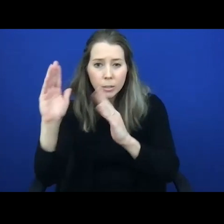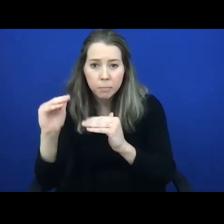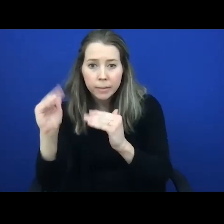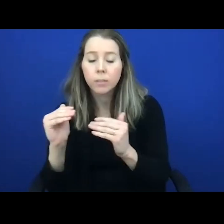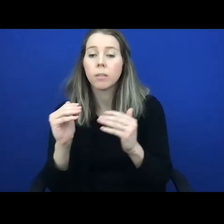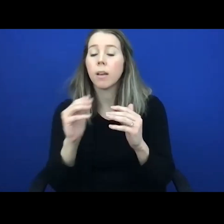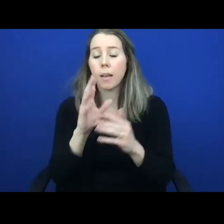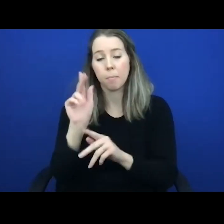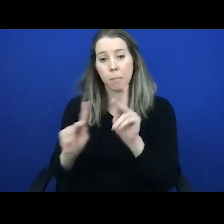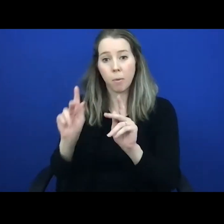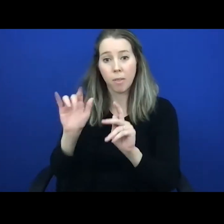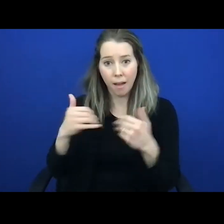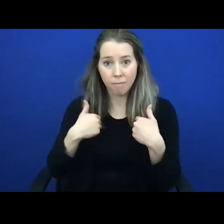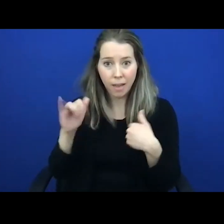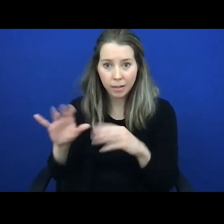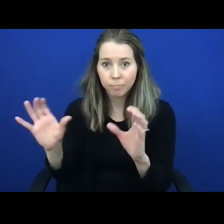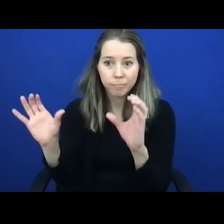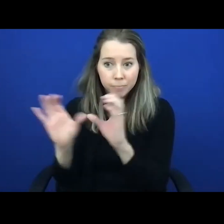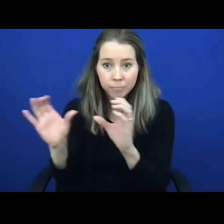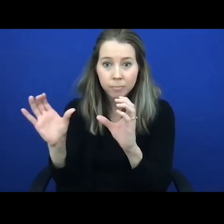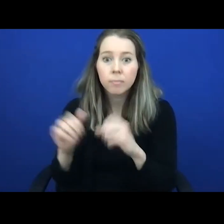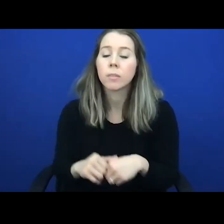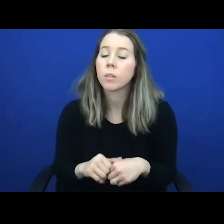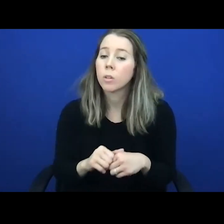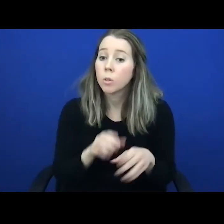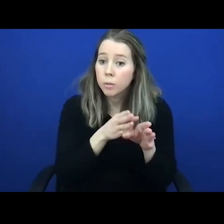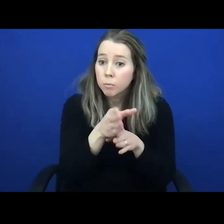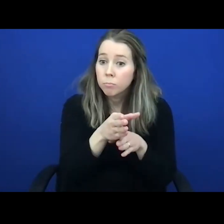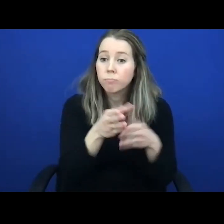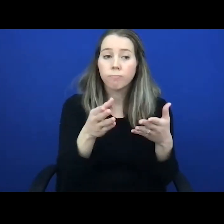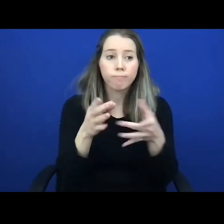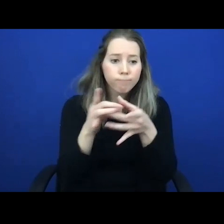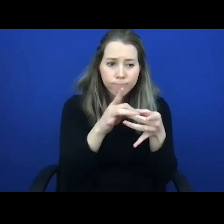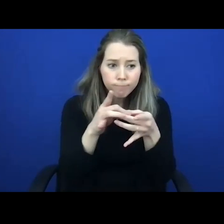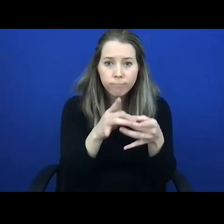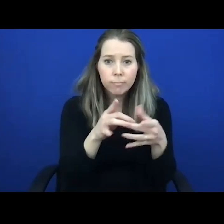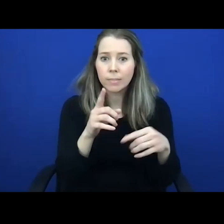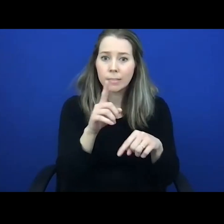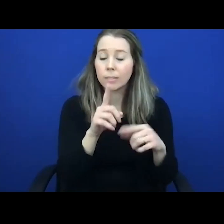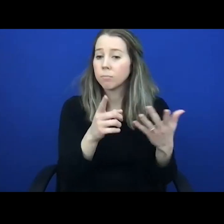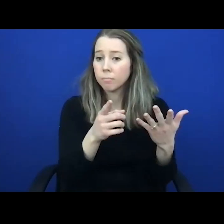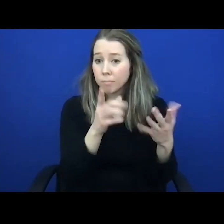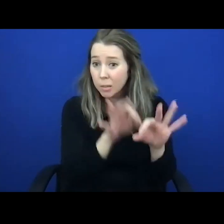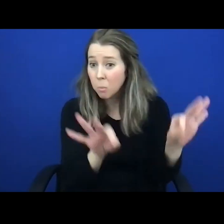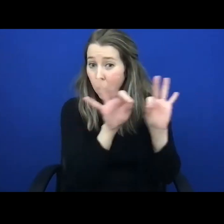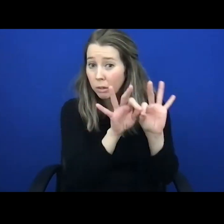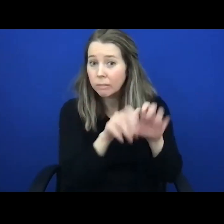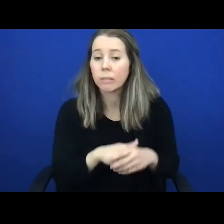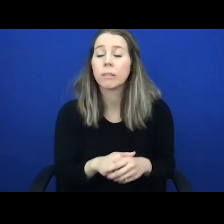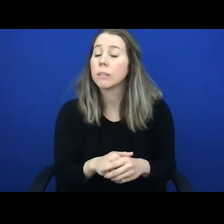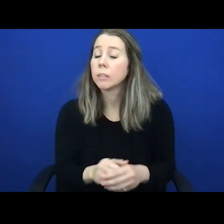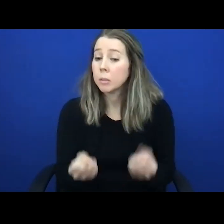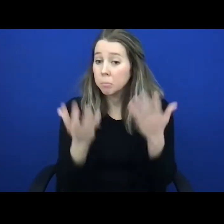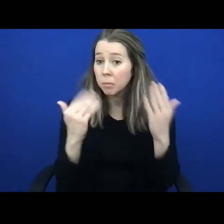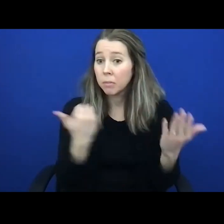that credential. So, professional relevance cannot be understated. The vast majority of our